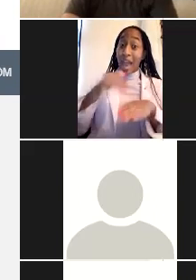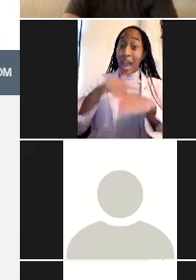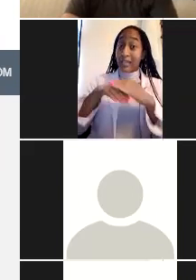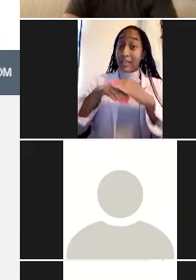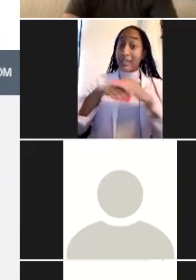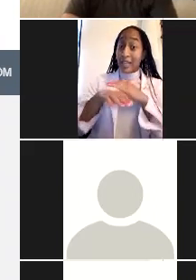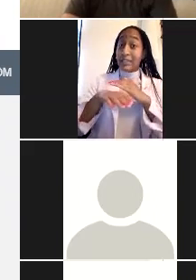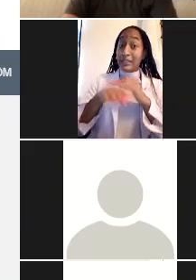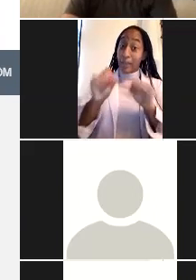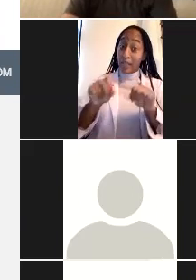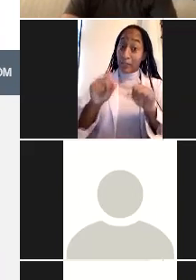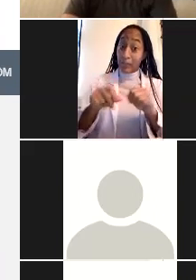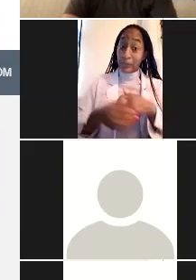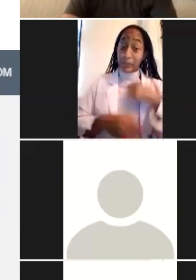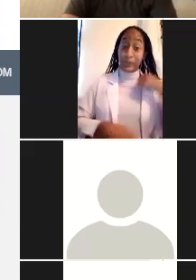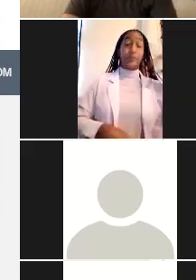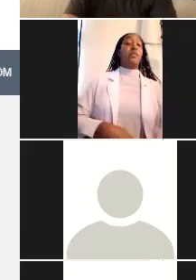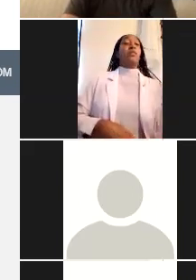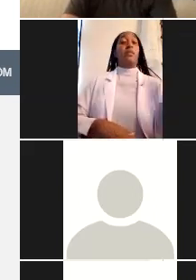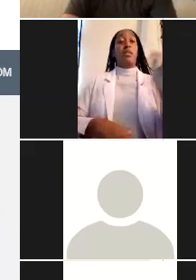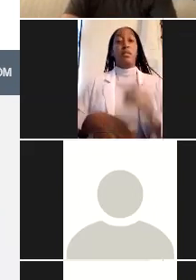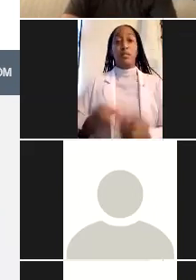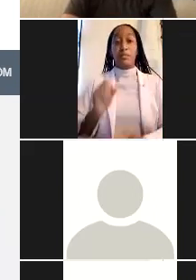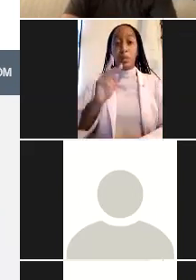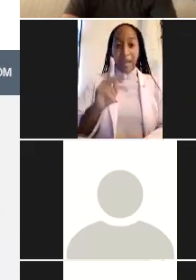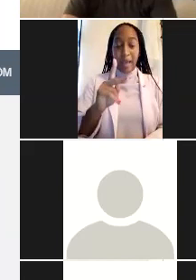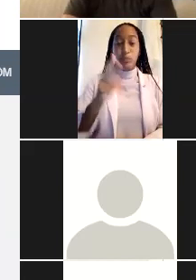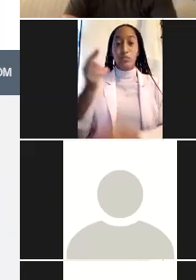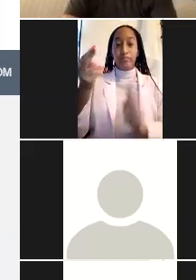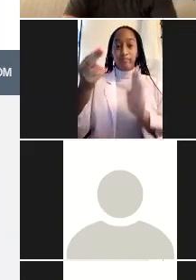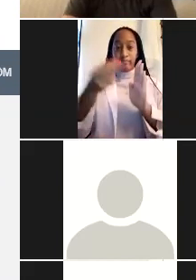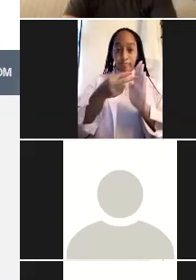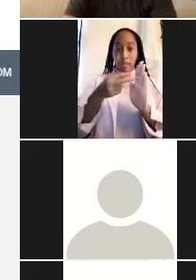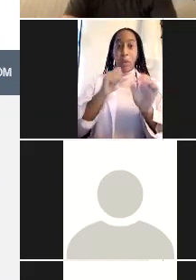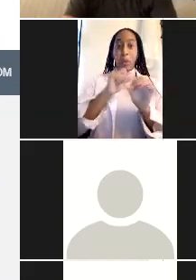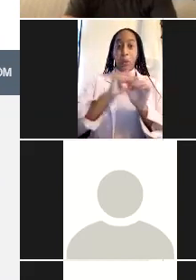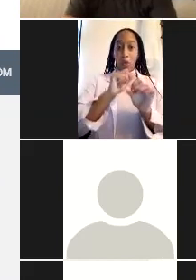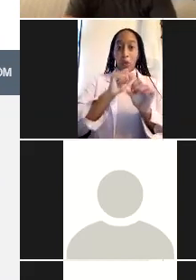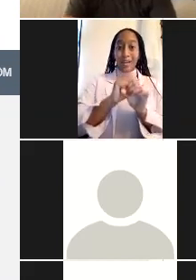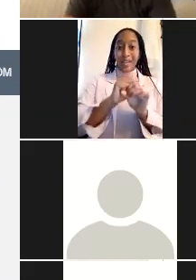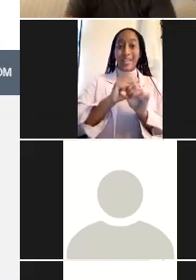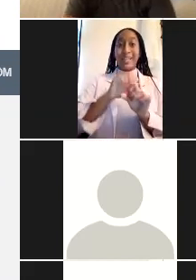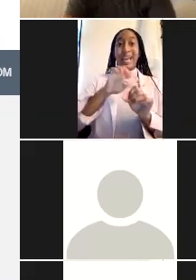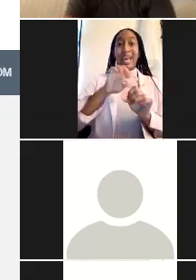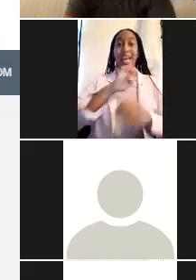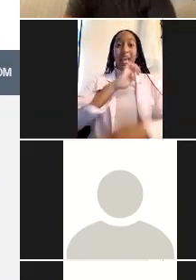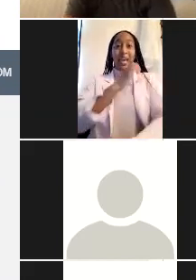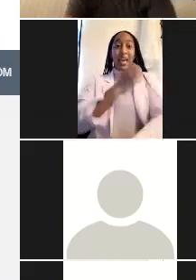All right. So we dealt with work. We talked about the work energy theorem. We looked at the difference